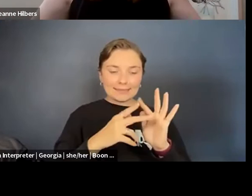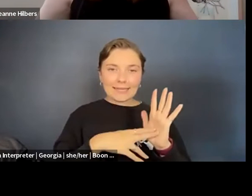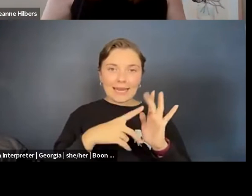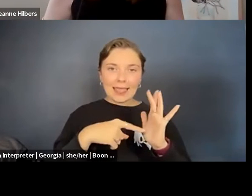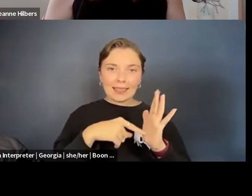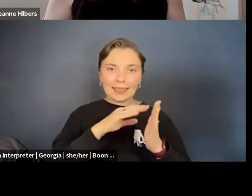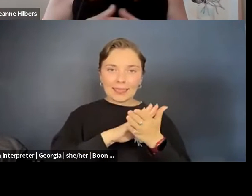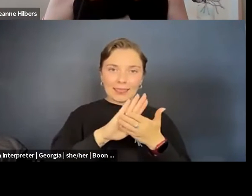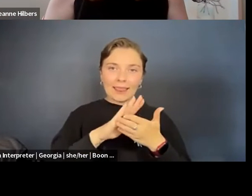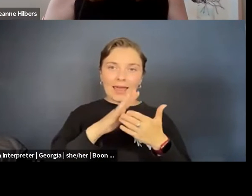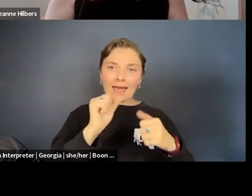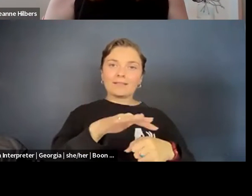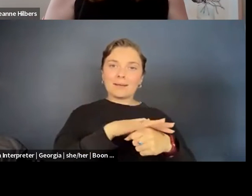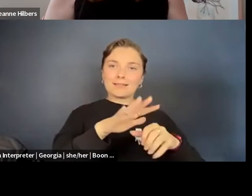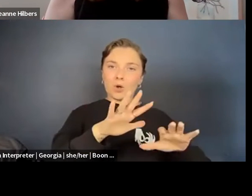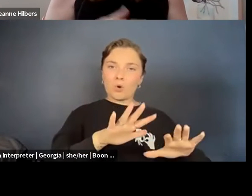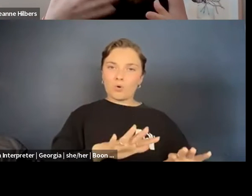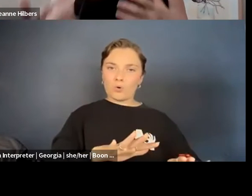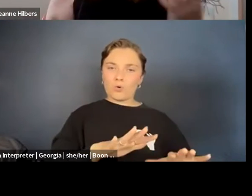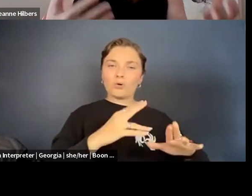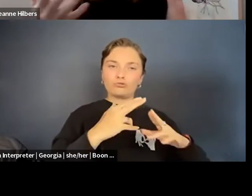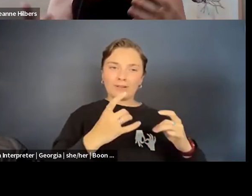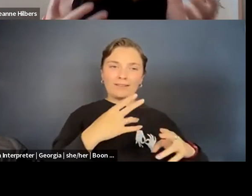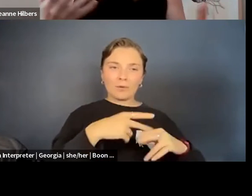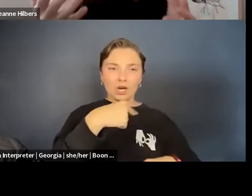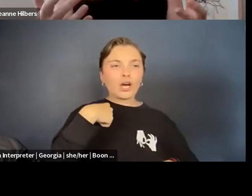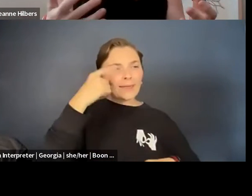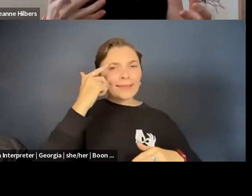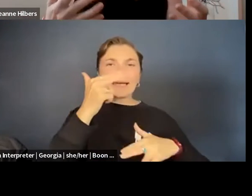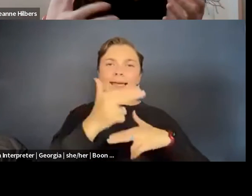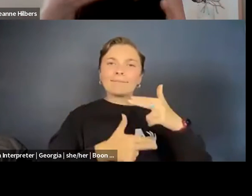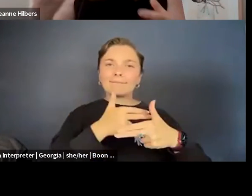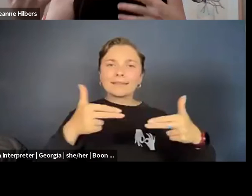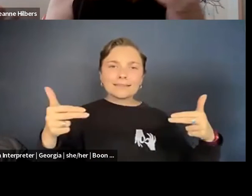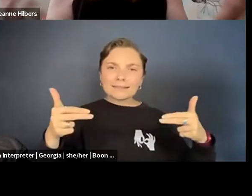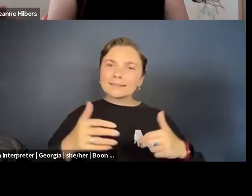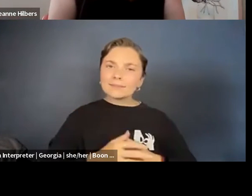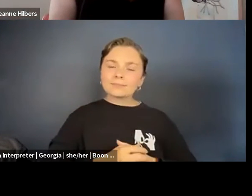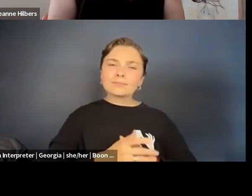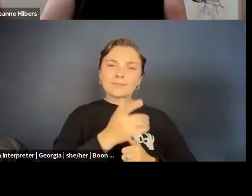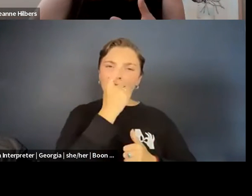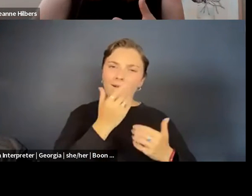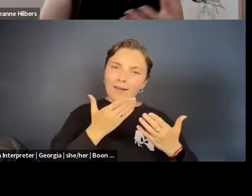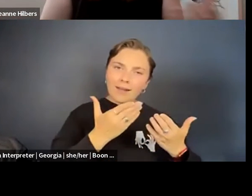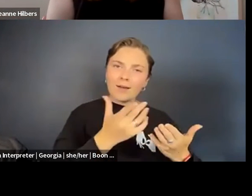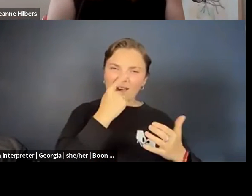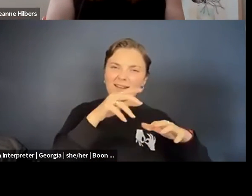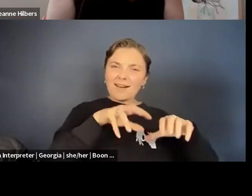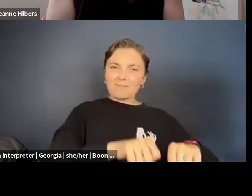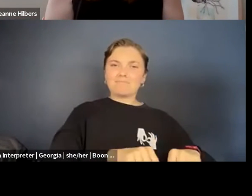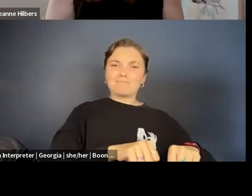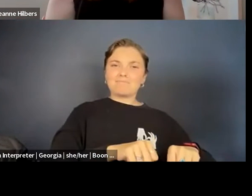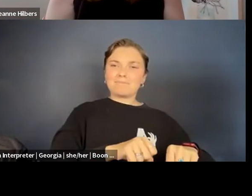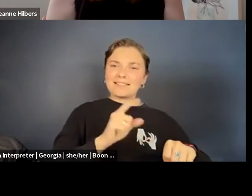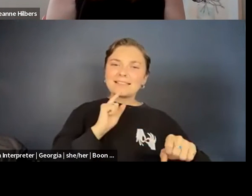hold space for that. So I think that's a gifting. If we can allow it, we can claim it, reclaim it, as you